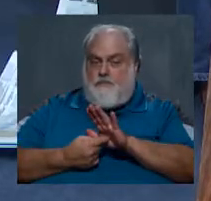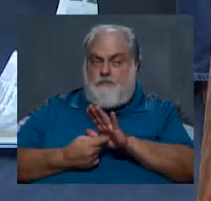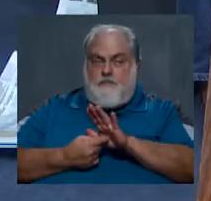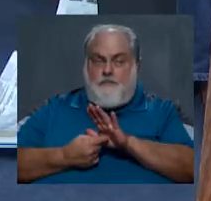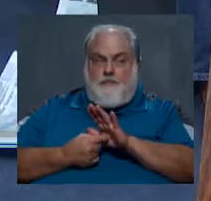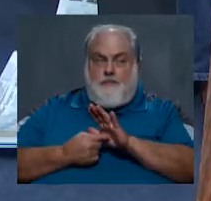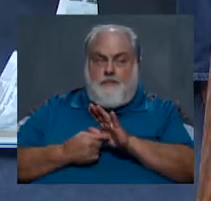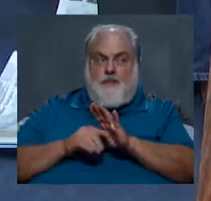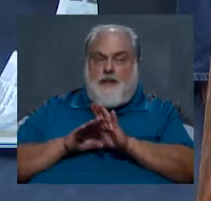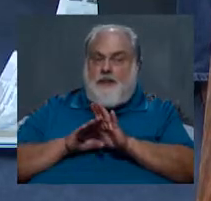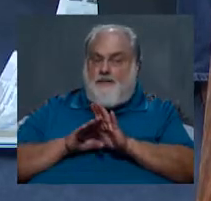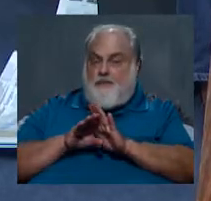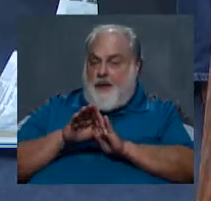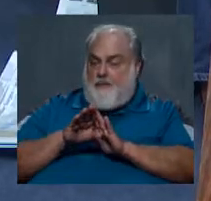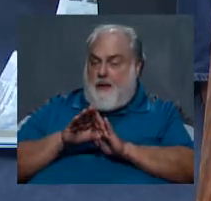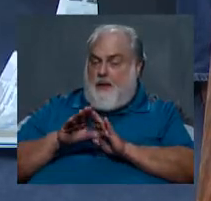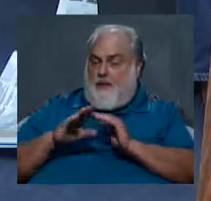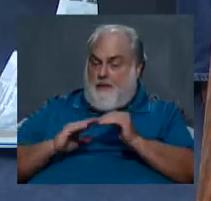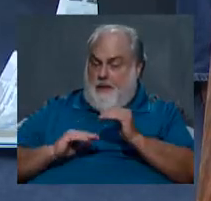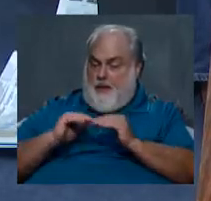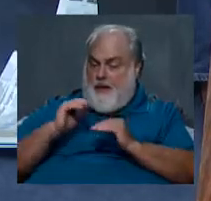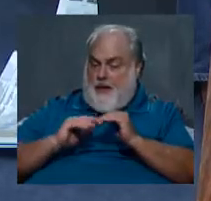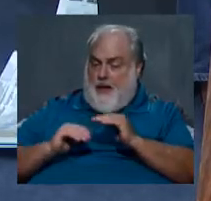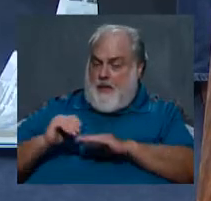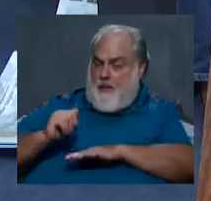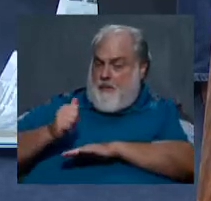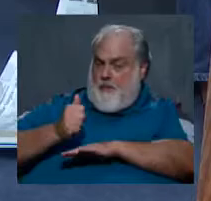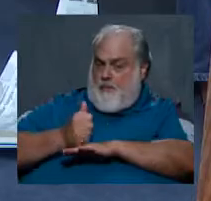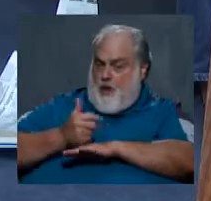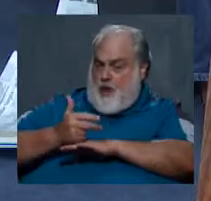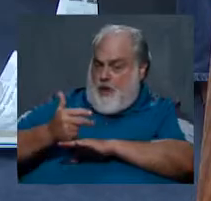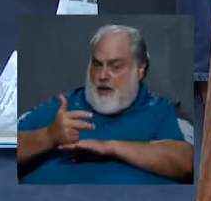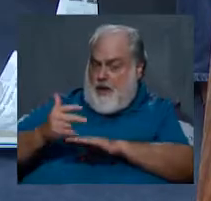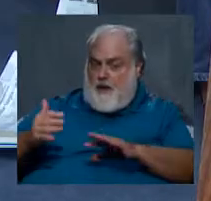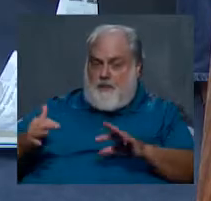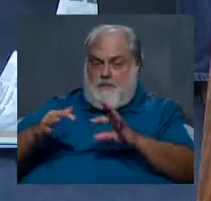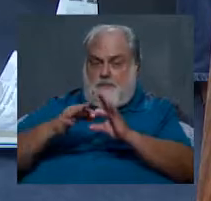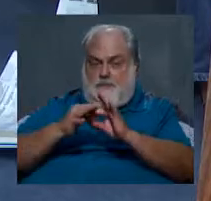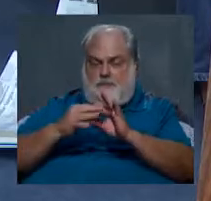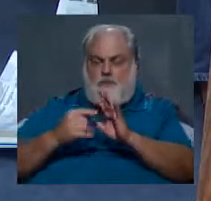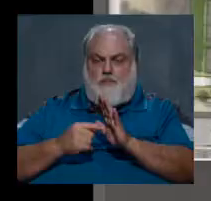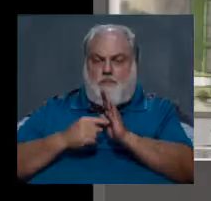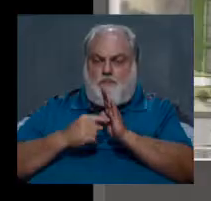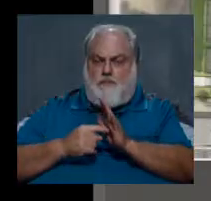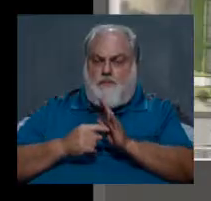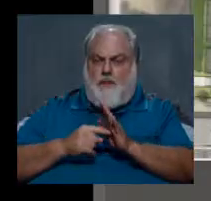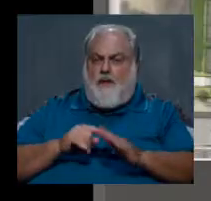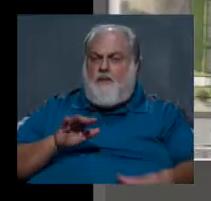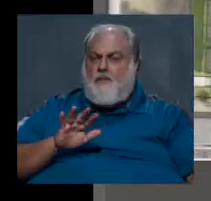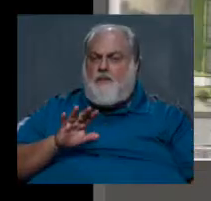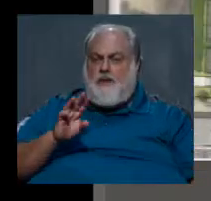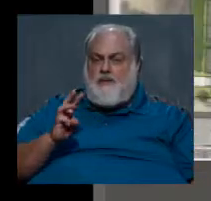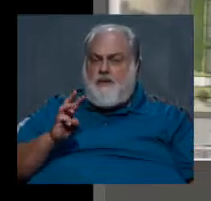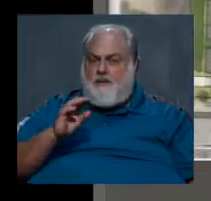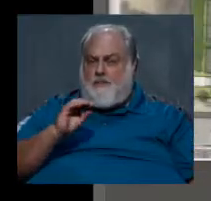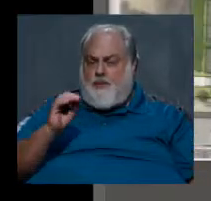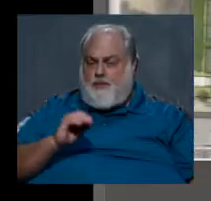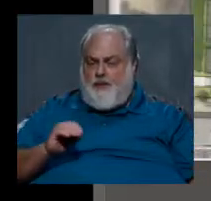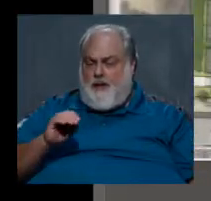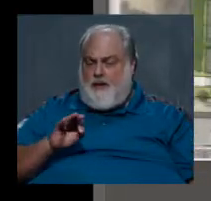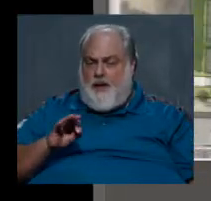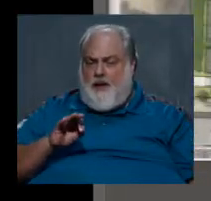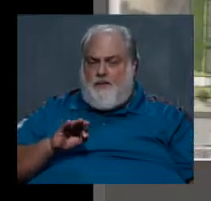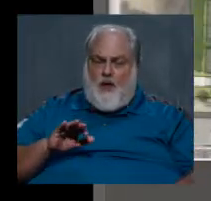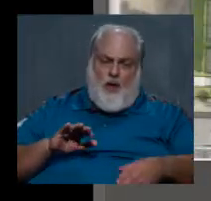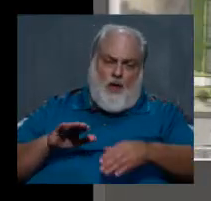the building and the parking combined represent about 56% coverage to